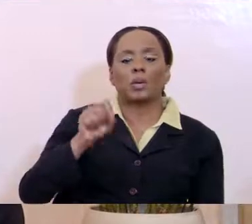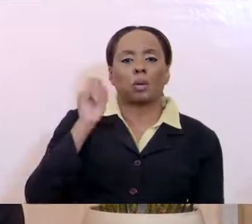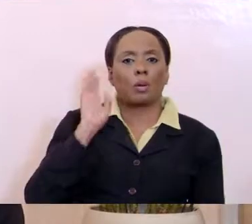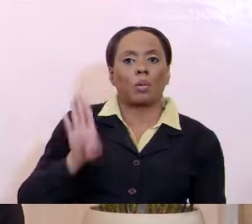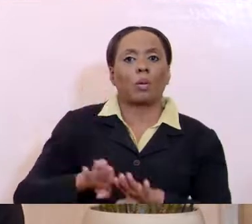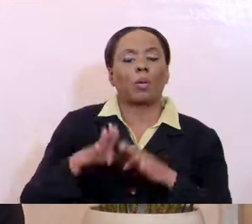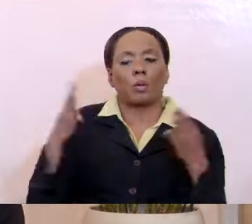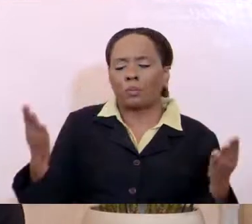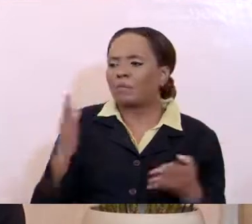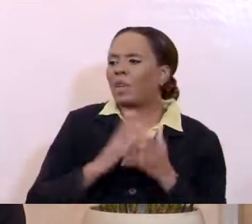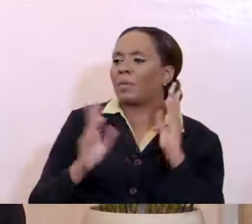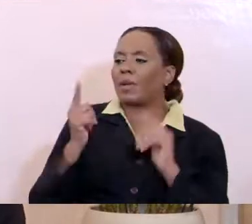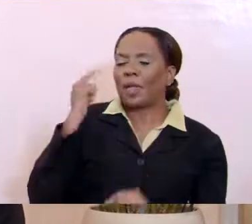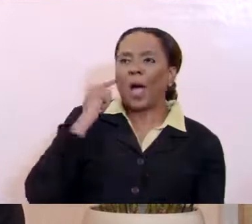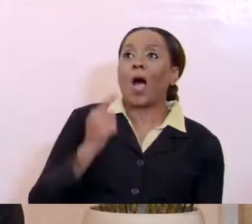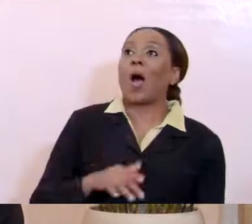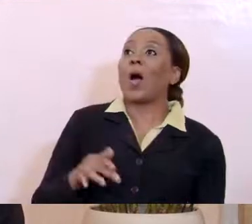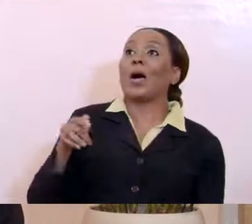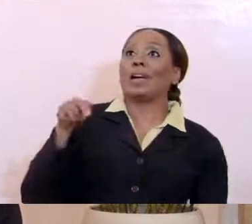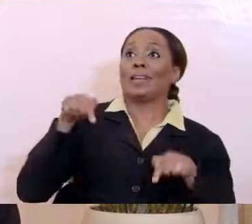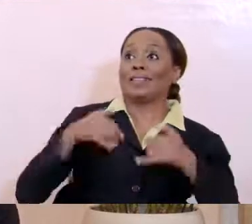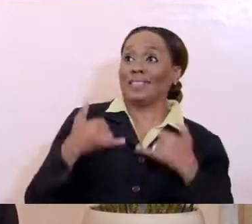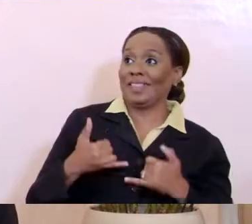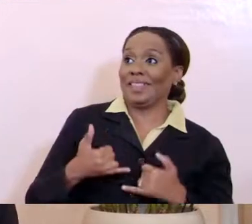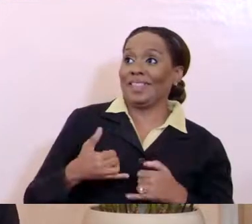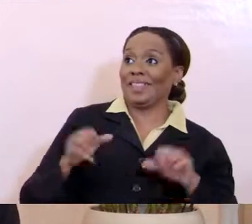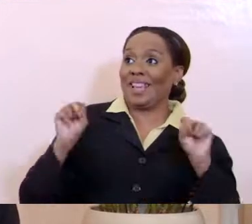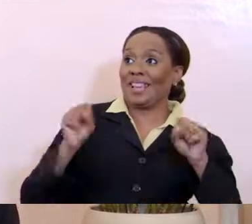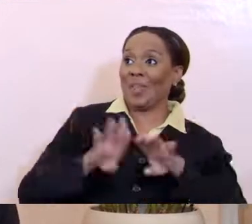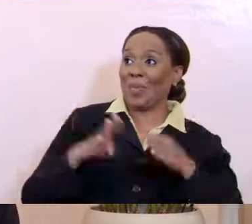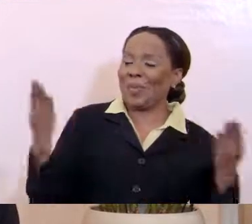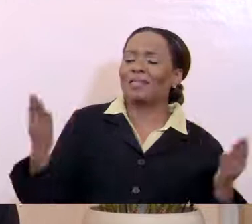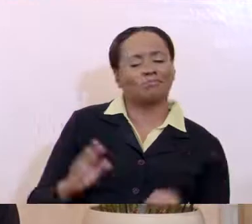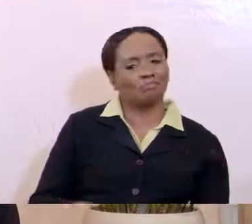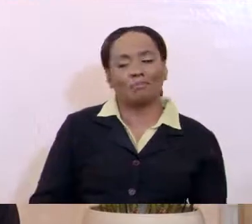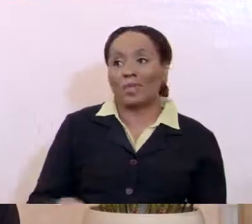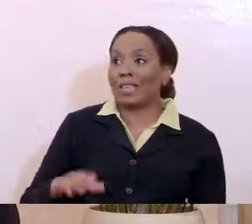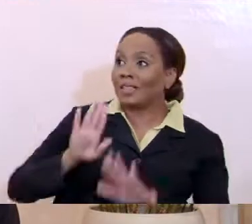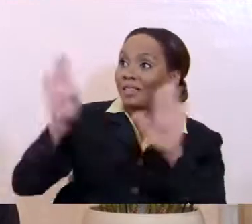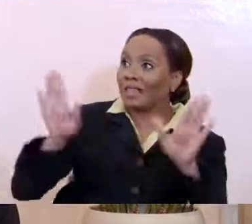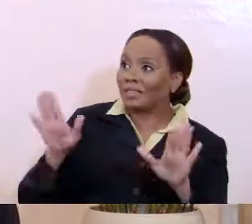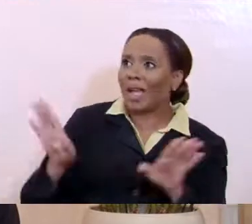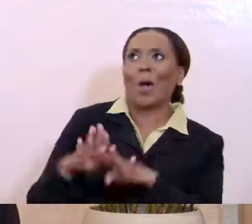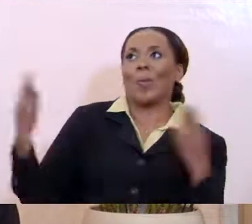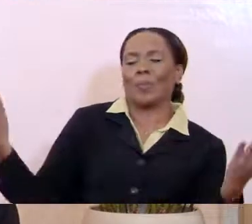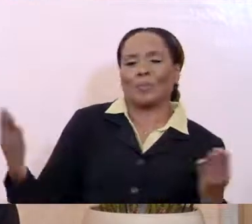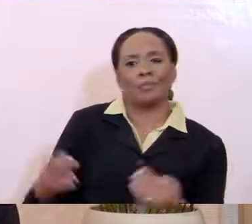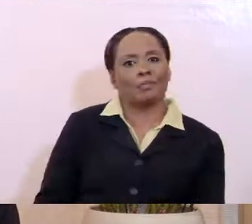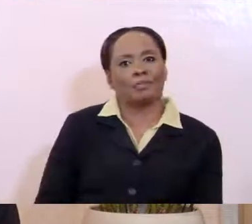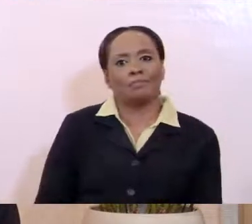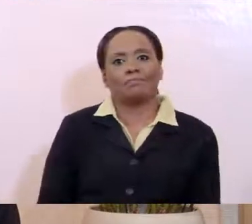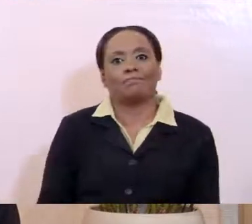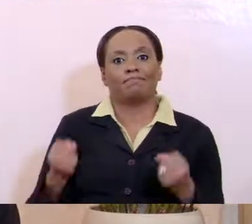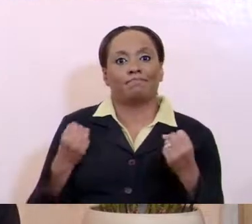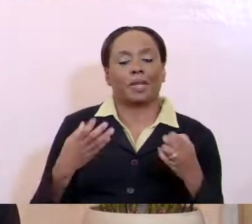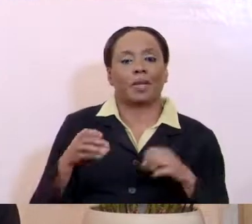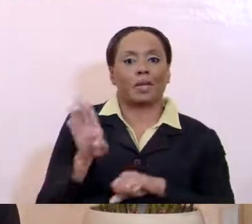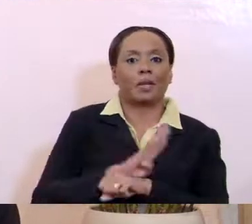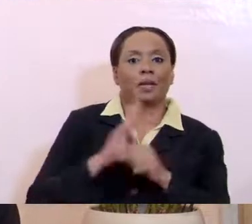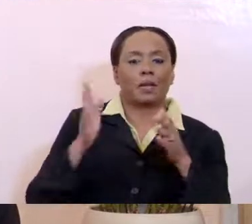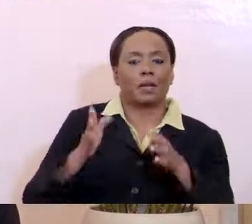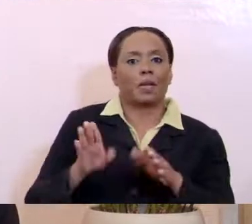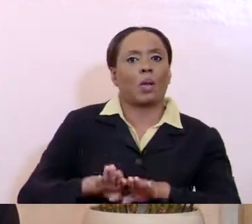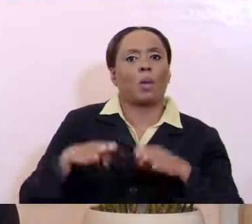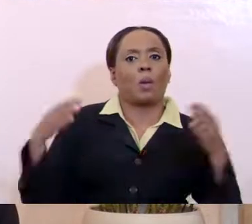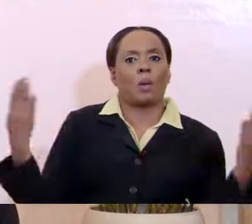reference to today and tomorrow and Sunday. And we've had numerous reports that Barbadians have opened